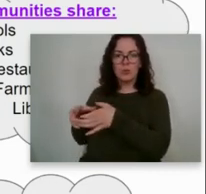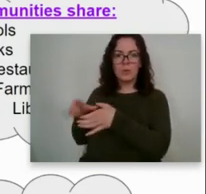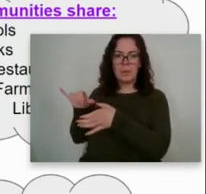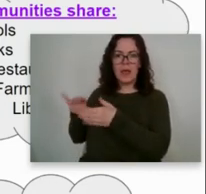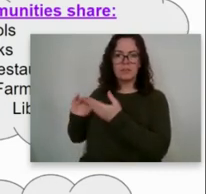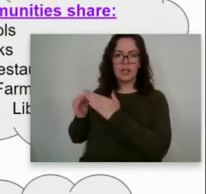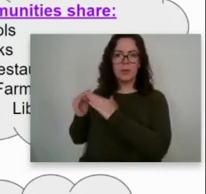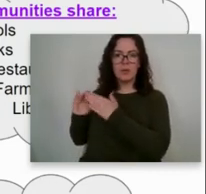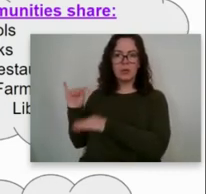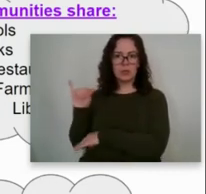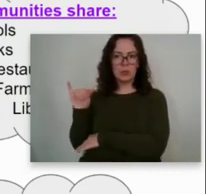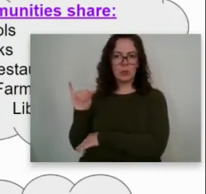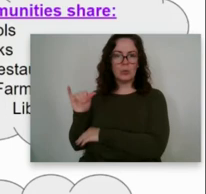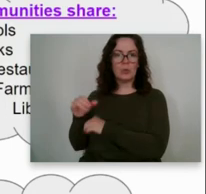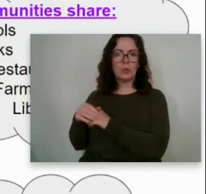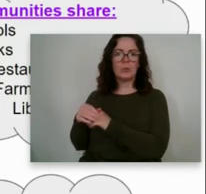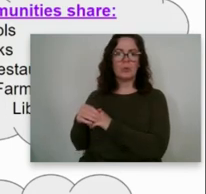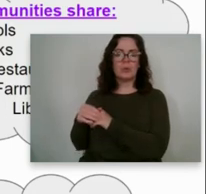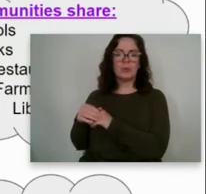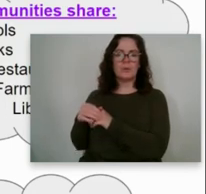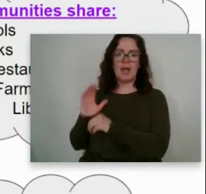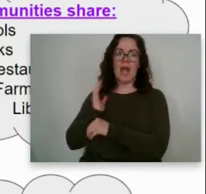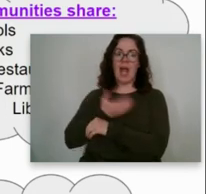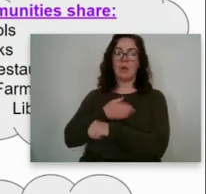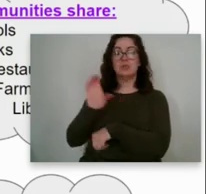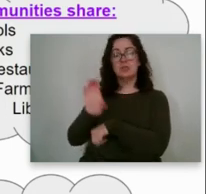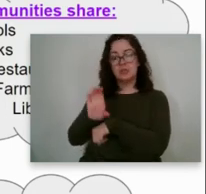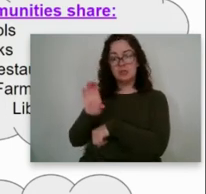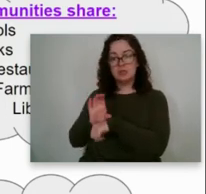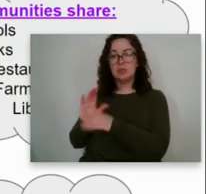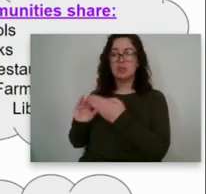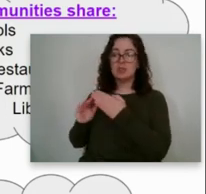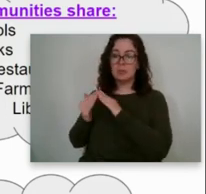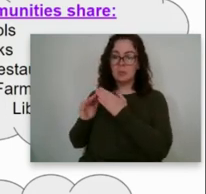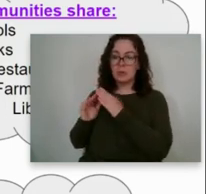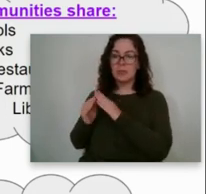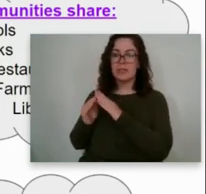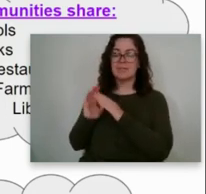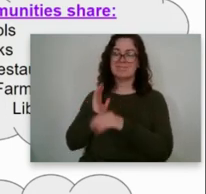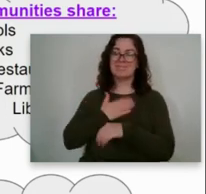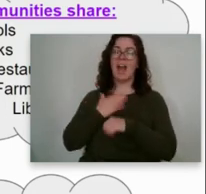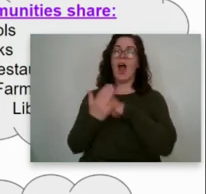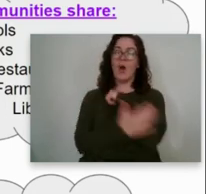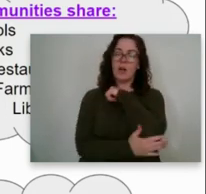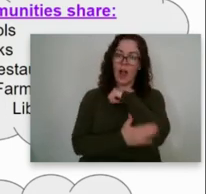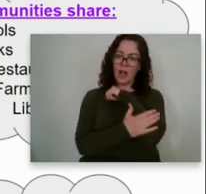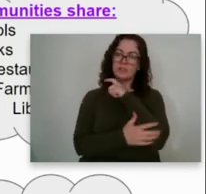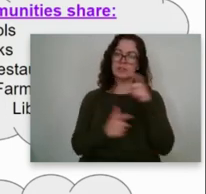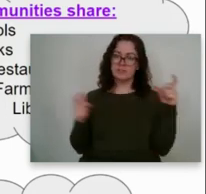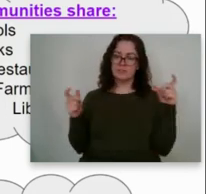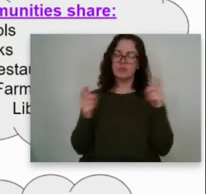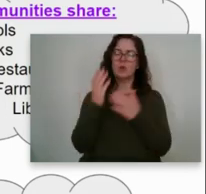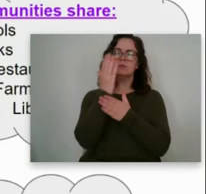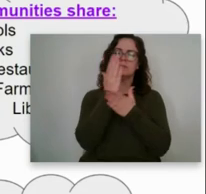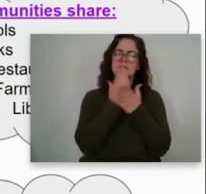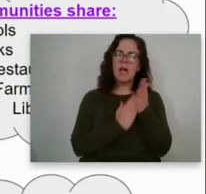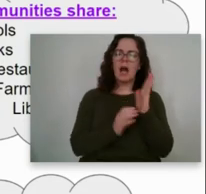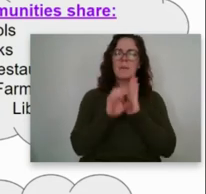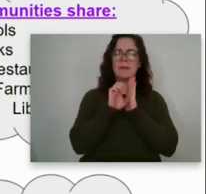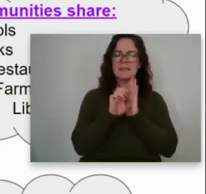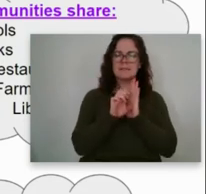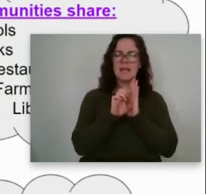our a community that we live in, our church community, our countries. So here's just some of the examples that